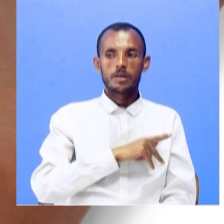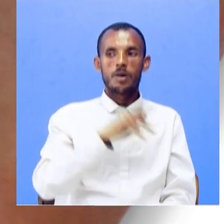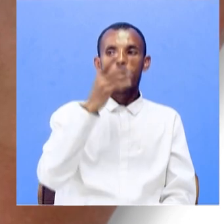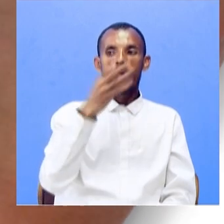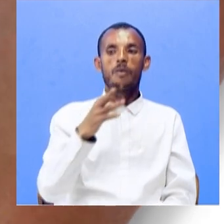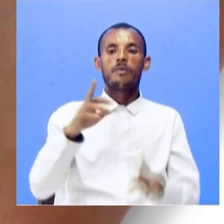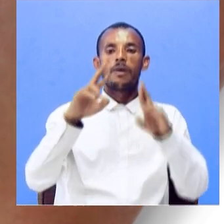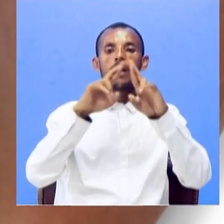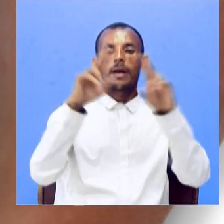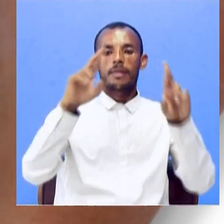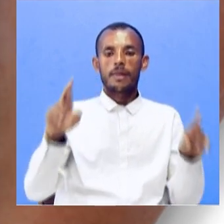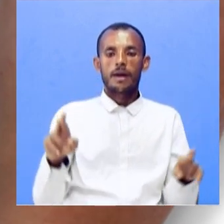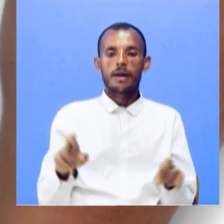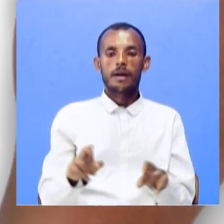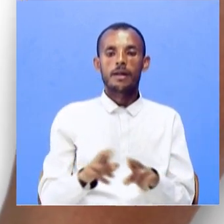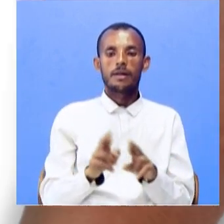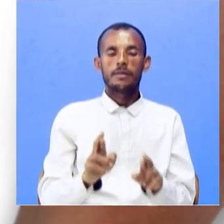of rectangle.